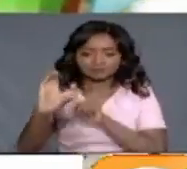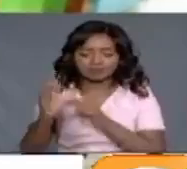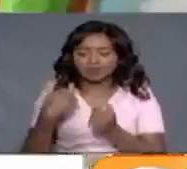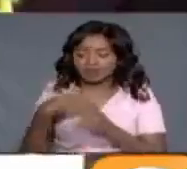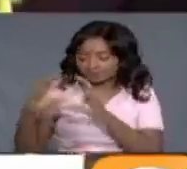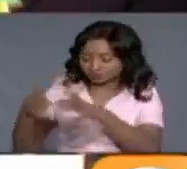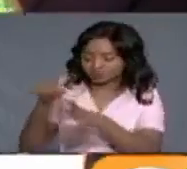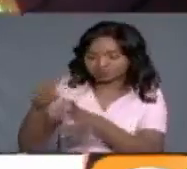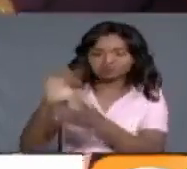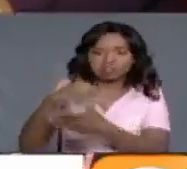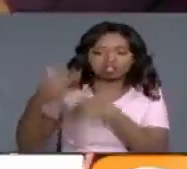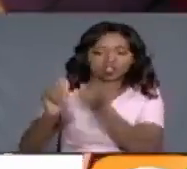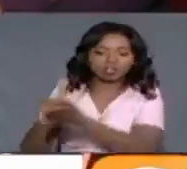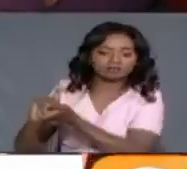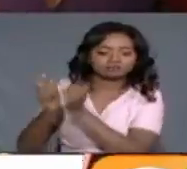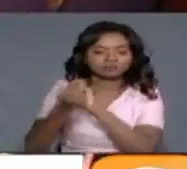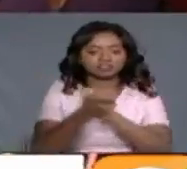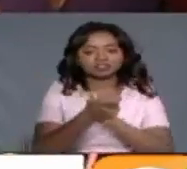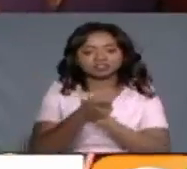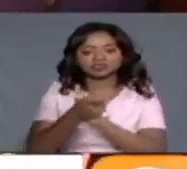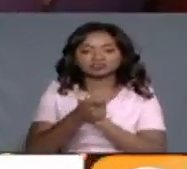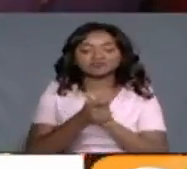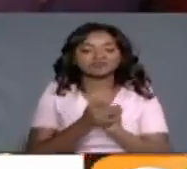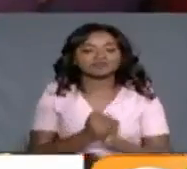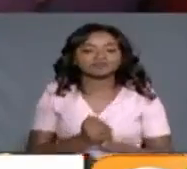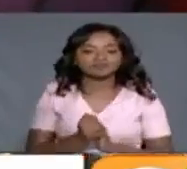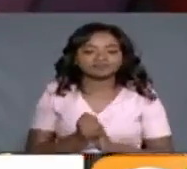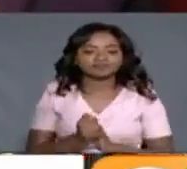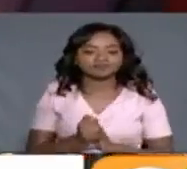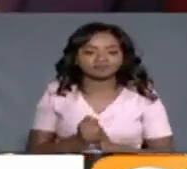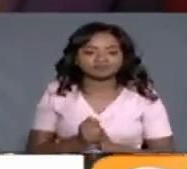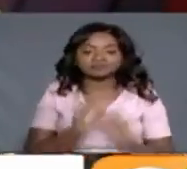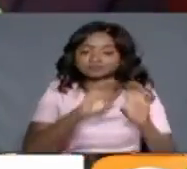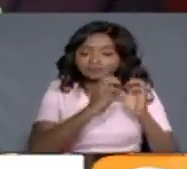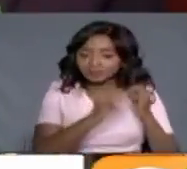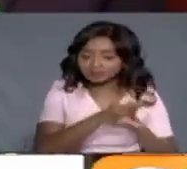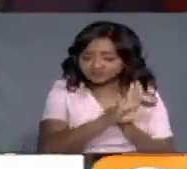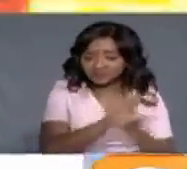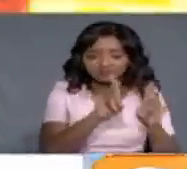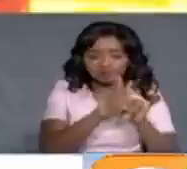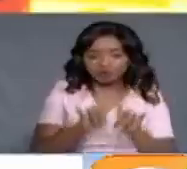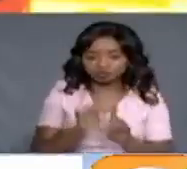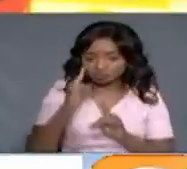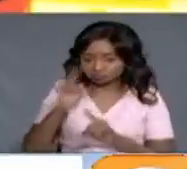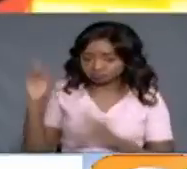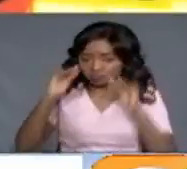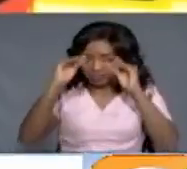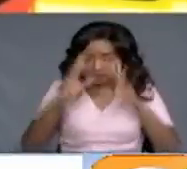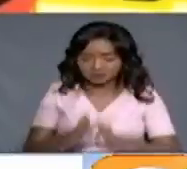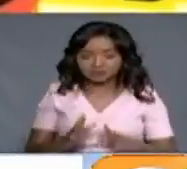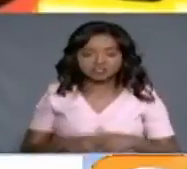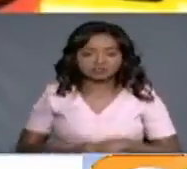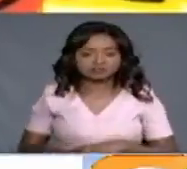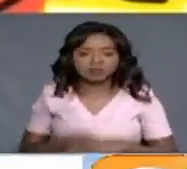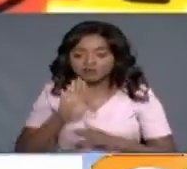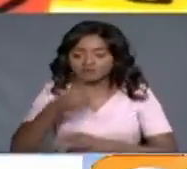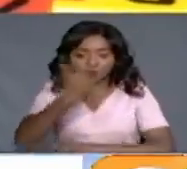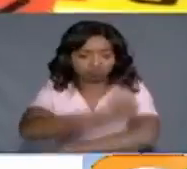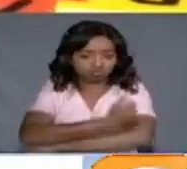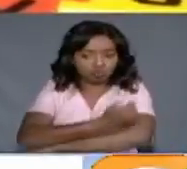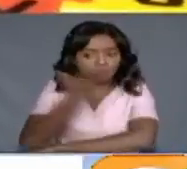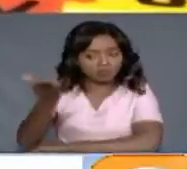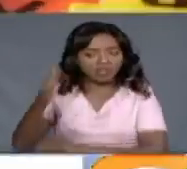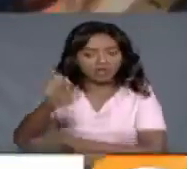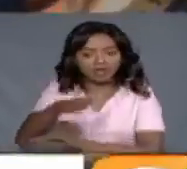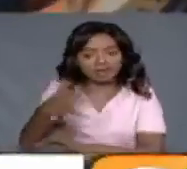2 years before transiting to junior secondary, Lynette Masiga, a grade 4 class teacher at Harvest View Academy in Embakasi,